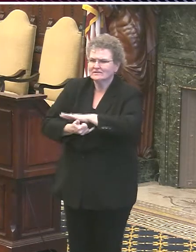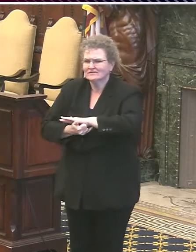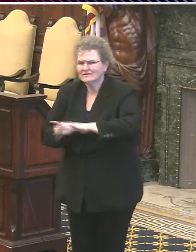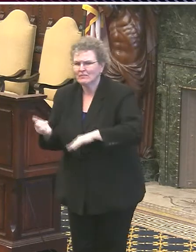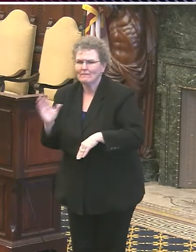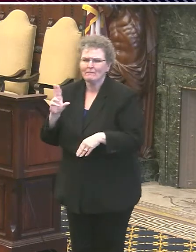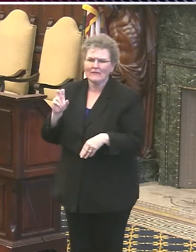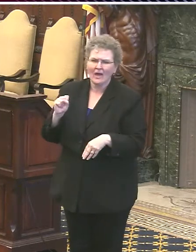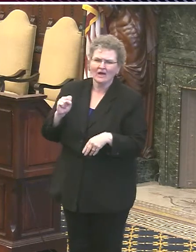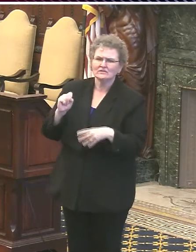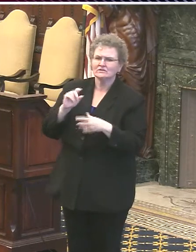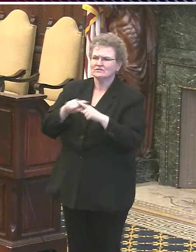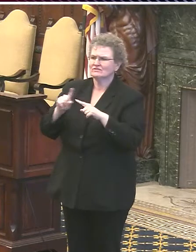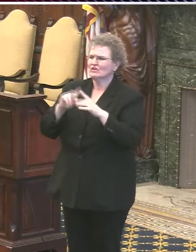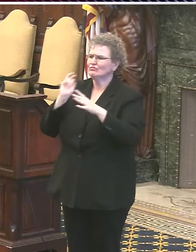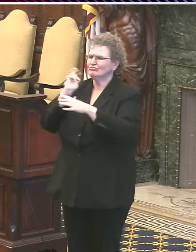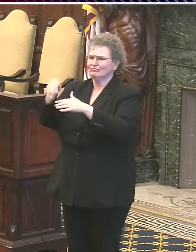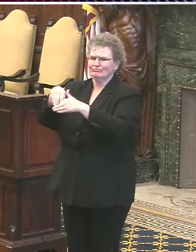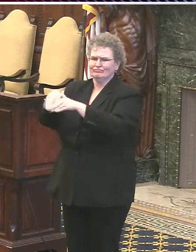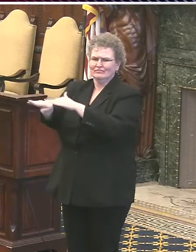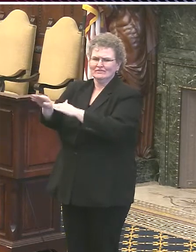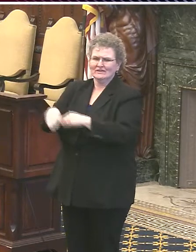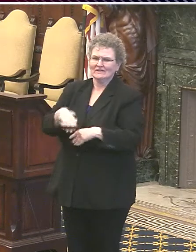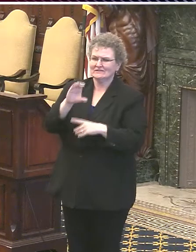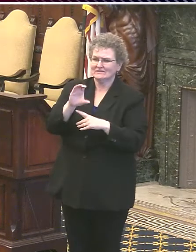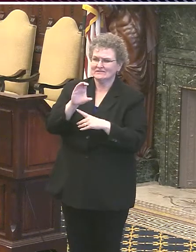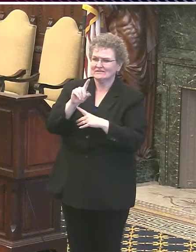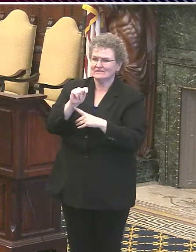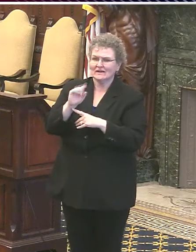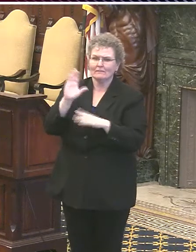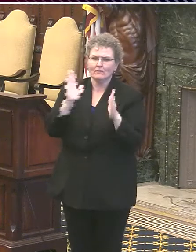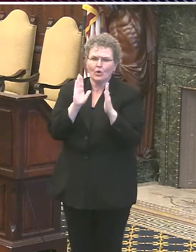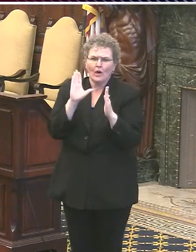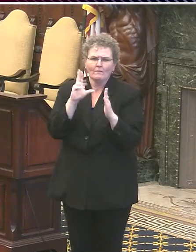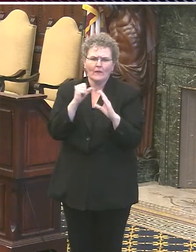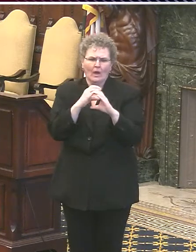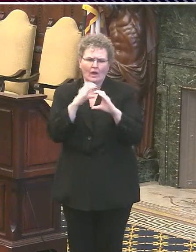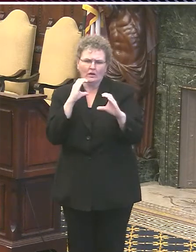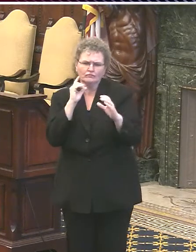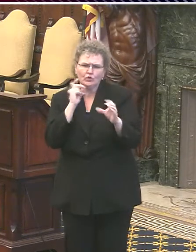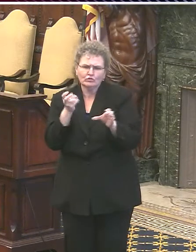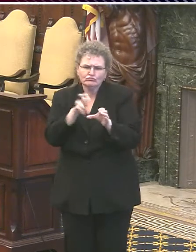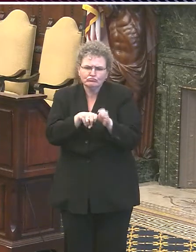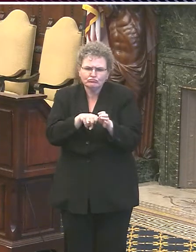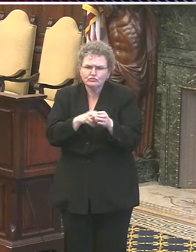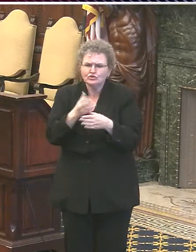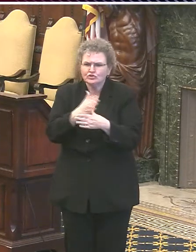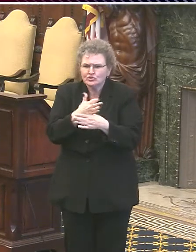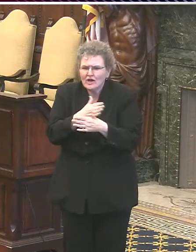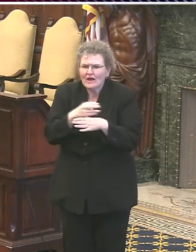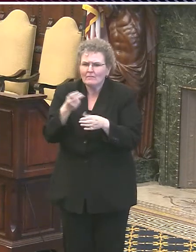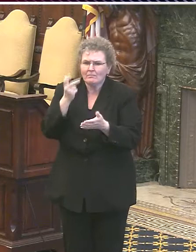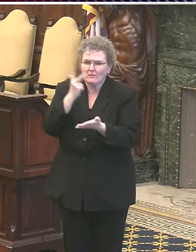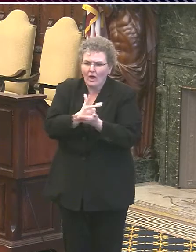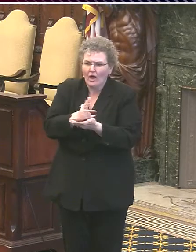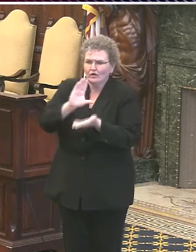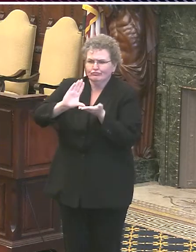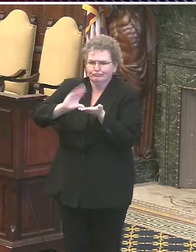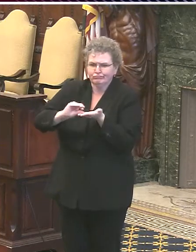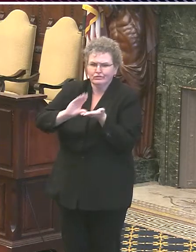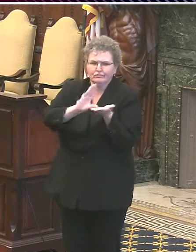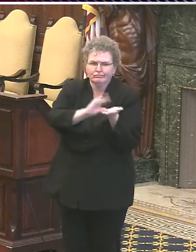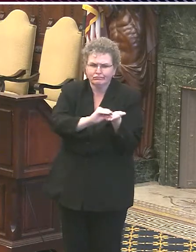routes. CCT services, ride share, and discounted parking facilities are also available. And there will be